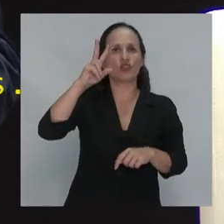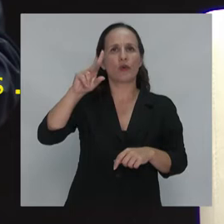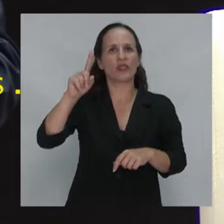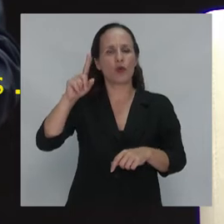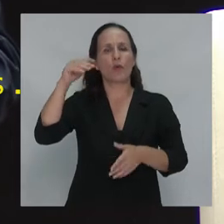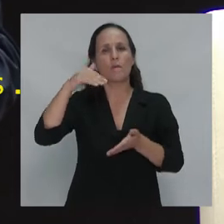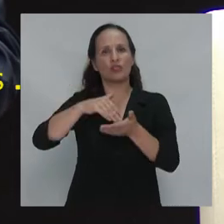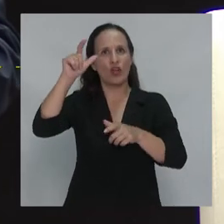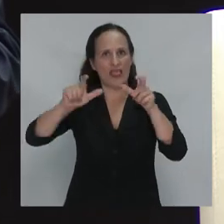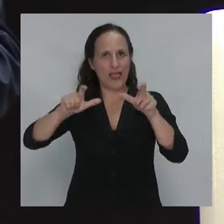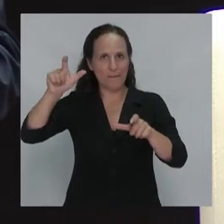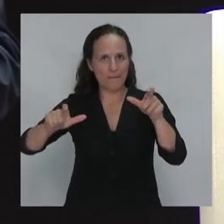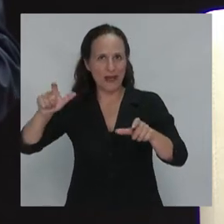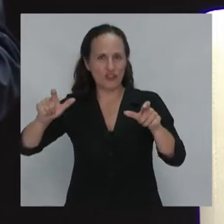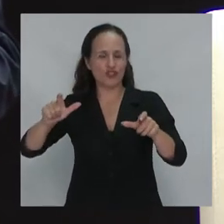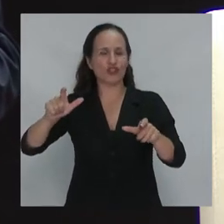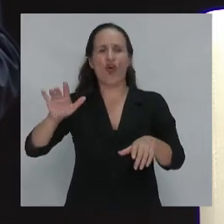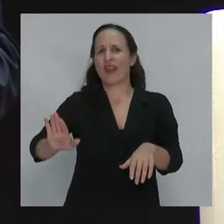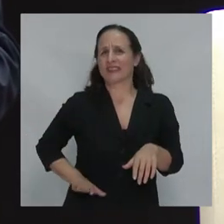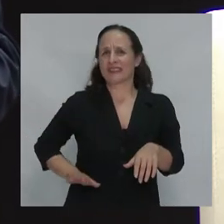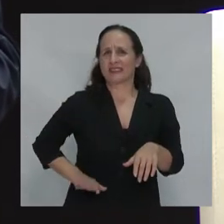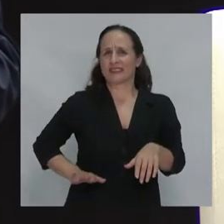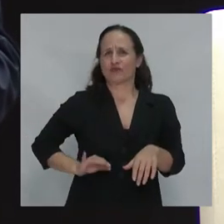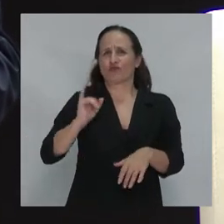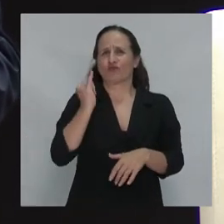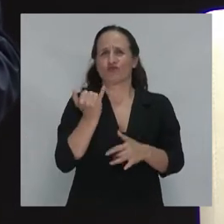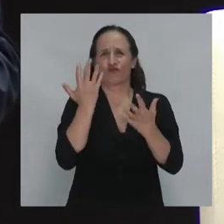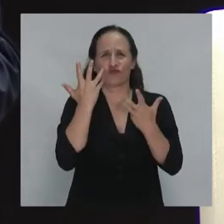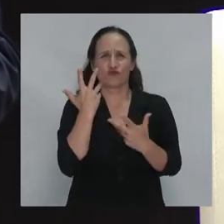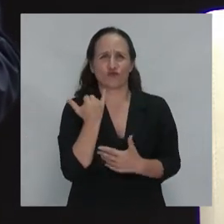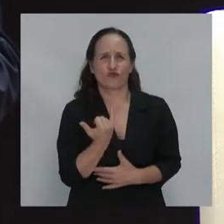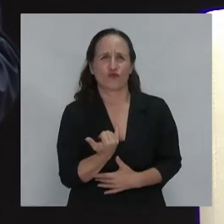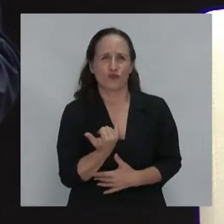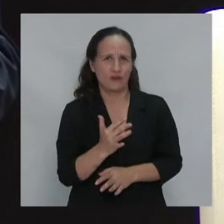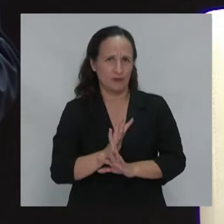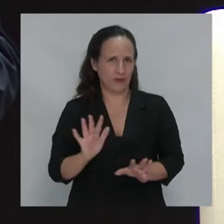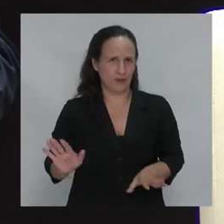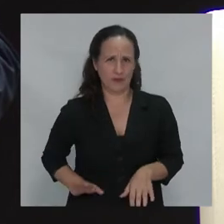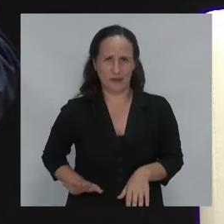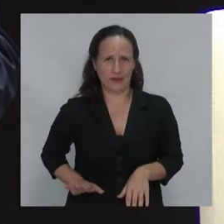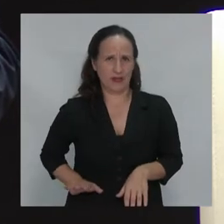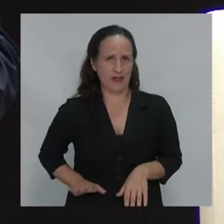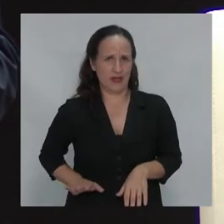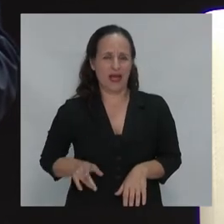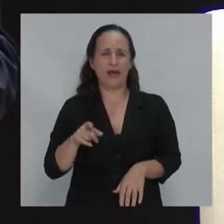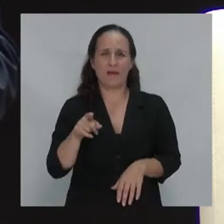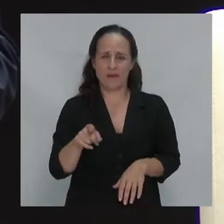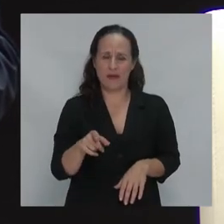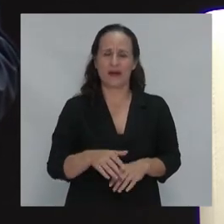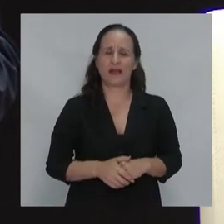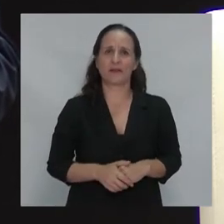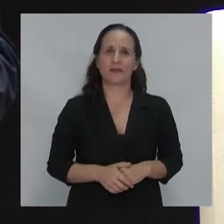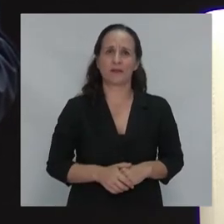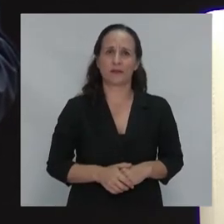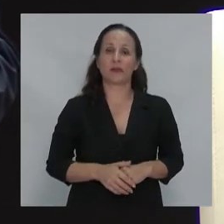eradicated with just a few billion dollars from the rich countries. Furthermore, it would not